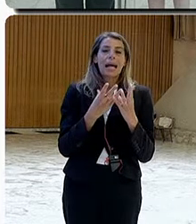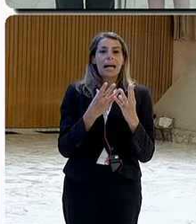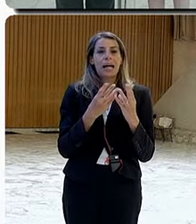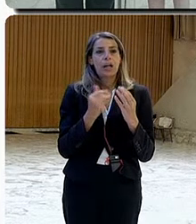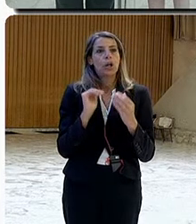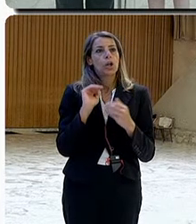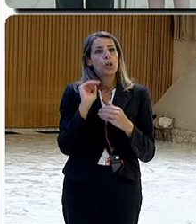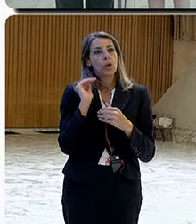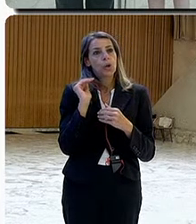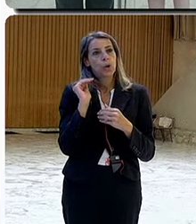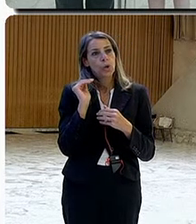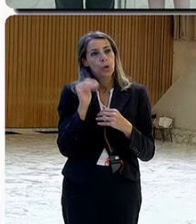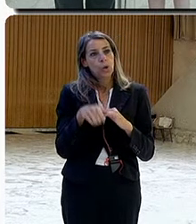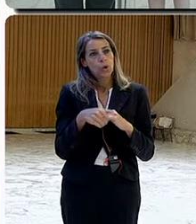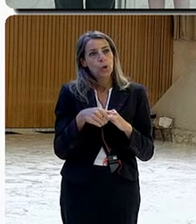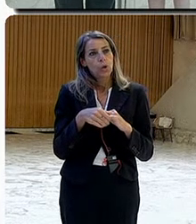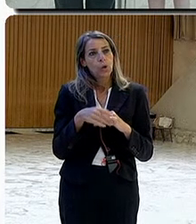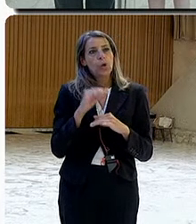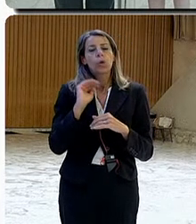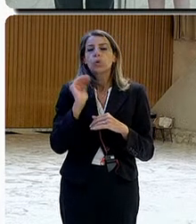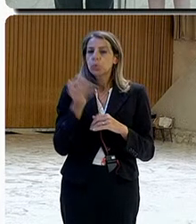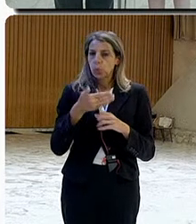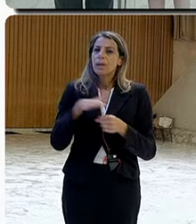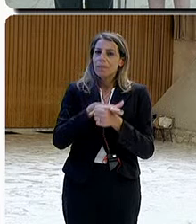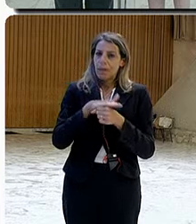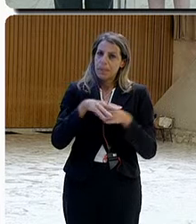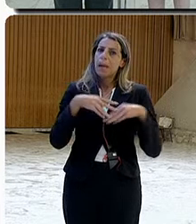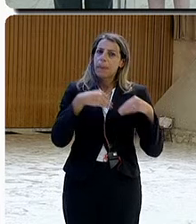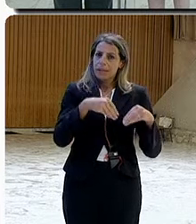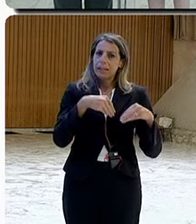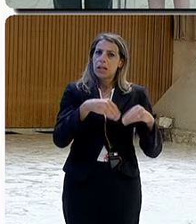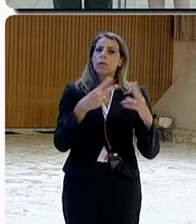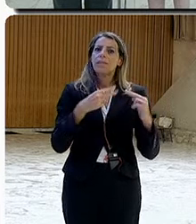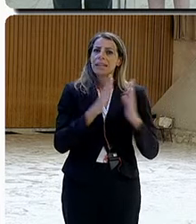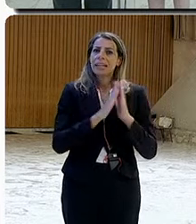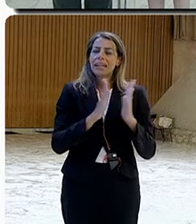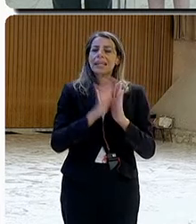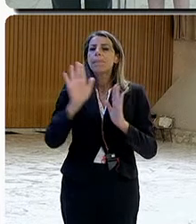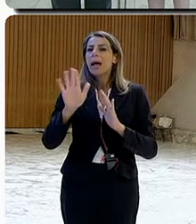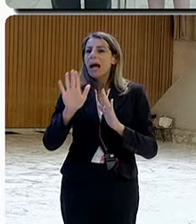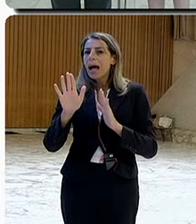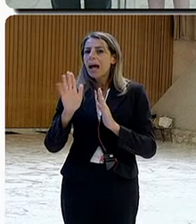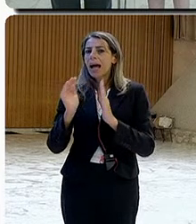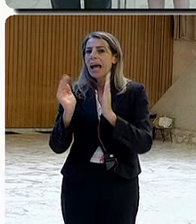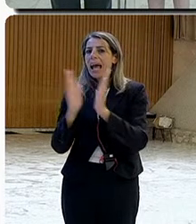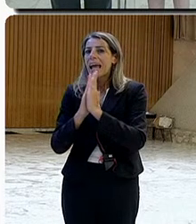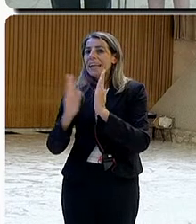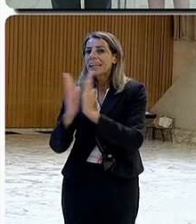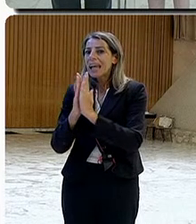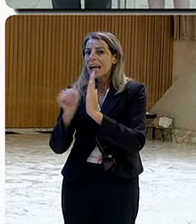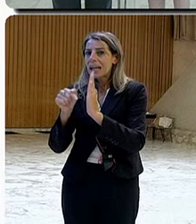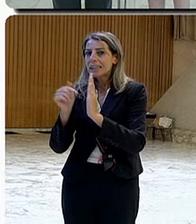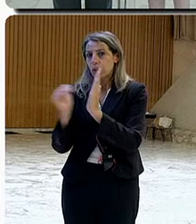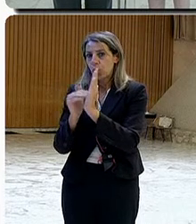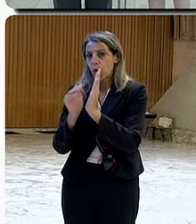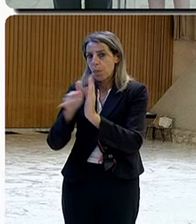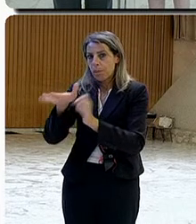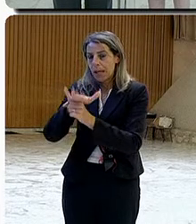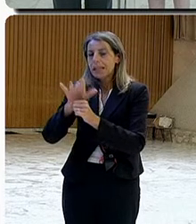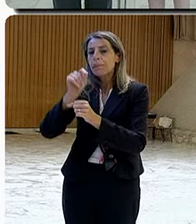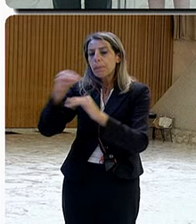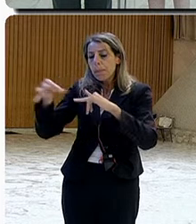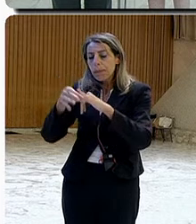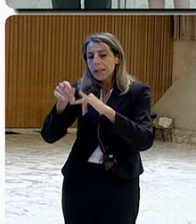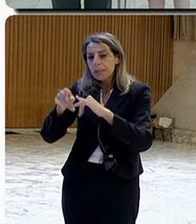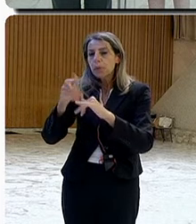ultimately be ordered toward Christian marriage, both in terms of its own call to share in the grace of marriage and in